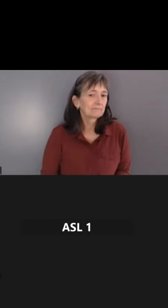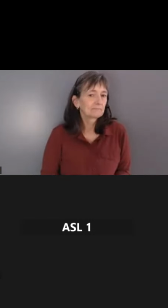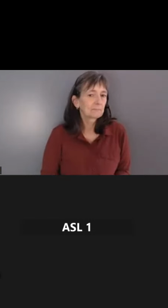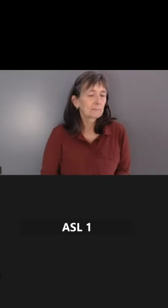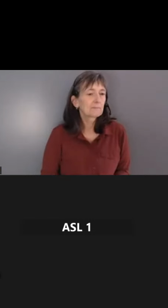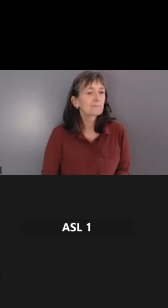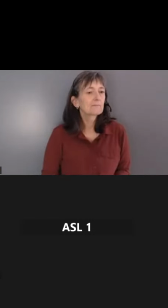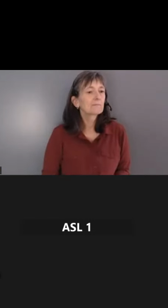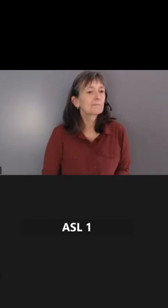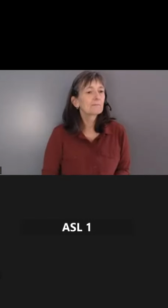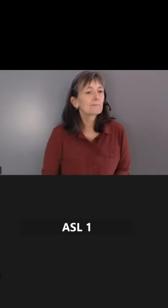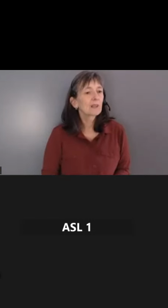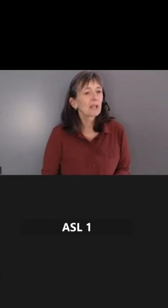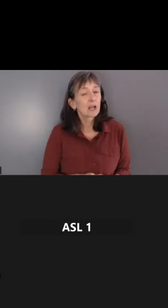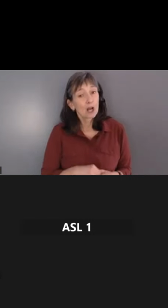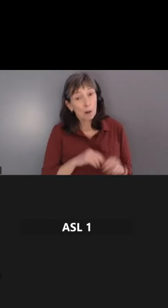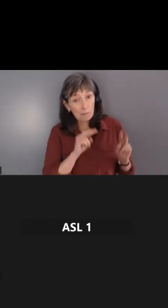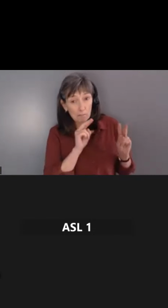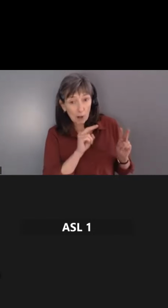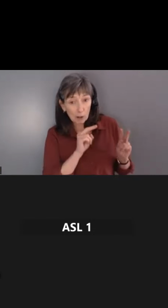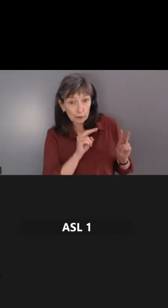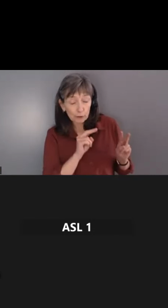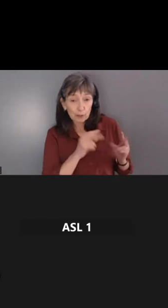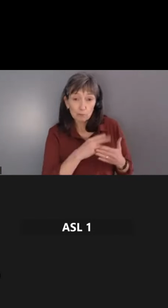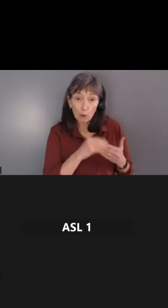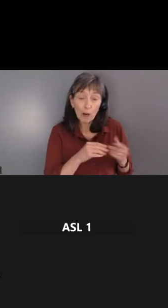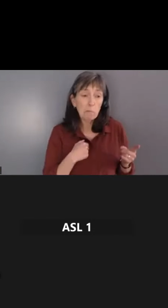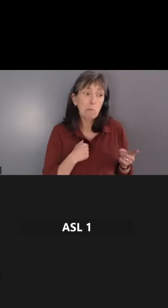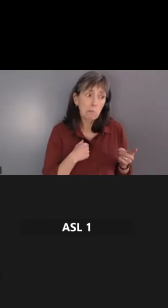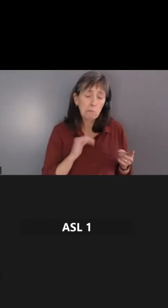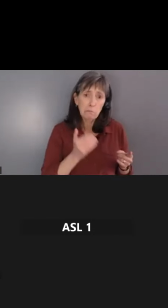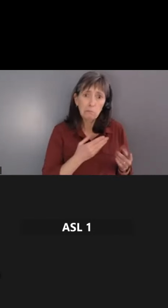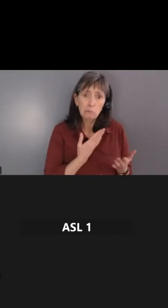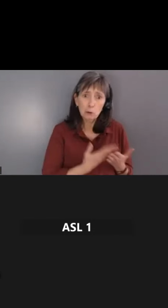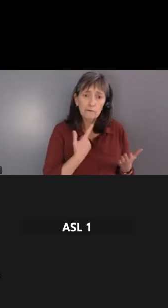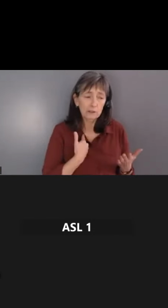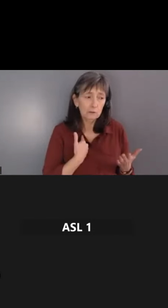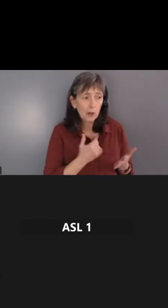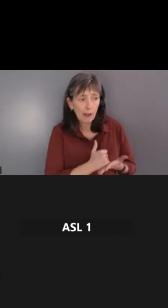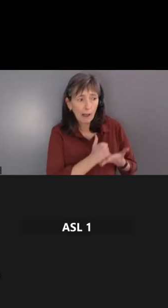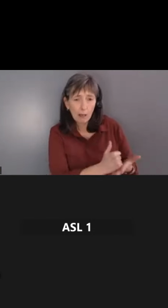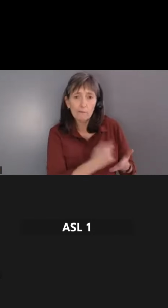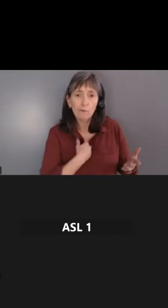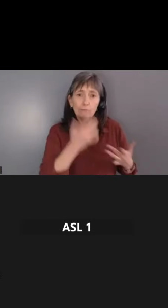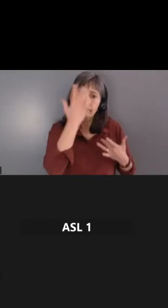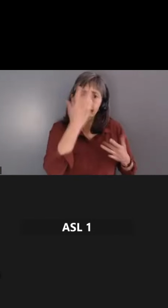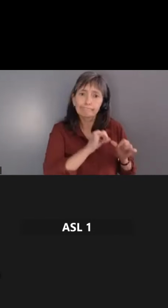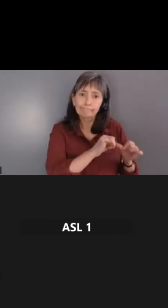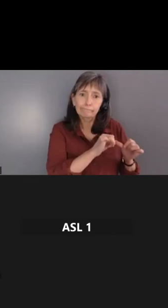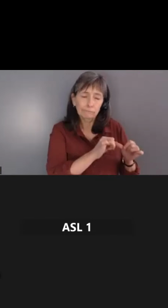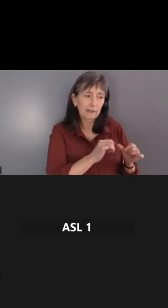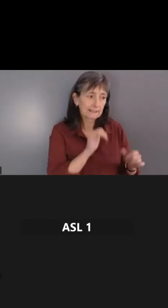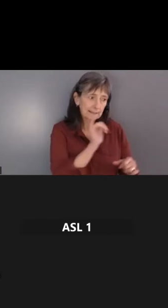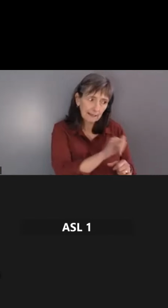Remote patient monitoring programs have also shown great promise in improving chronic disease management in community settings. Finally, some